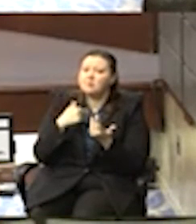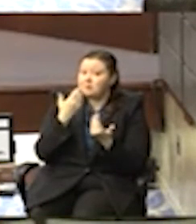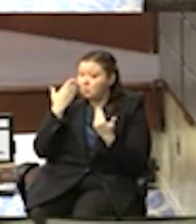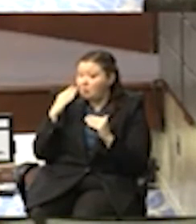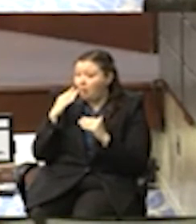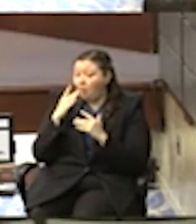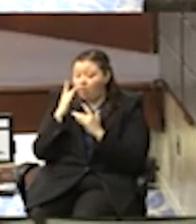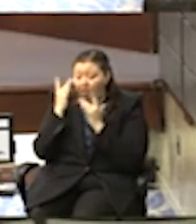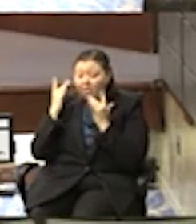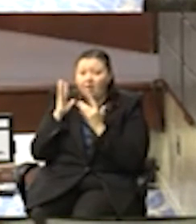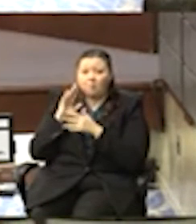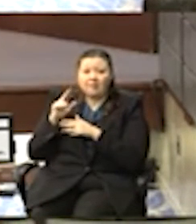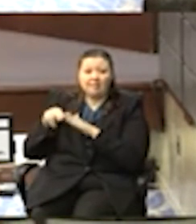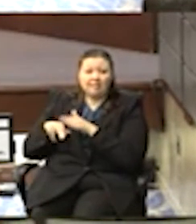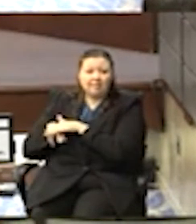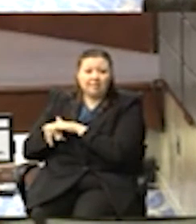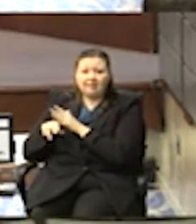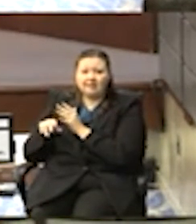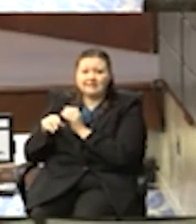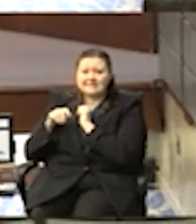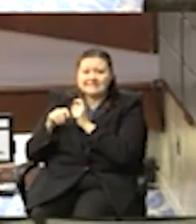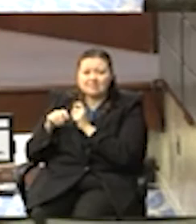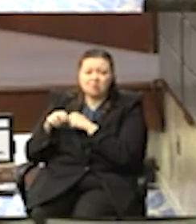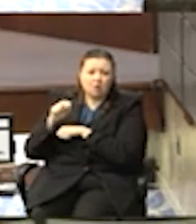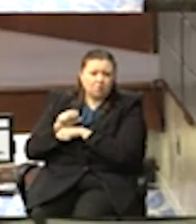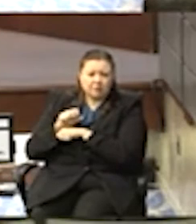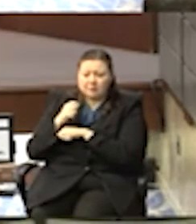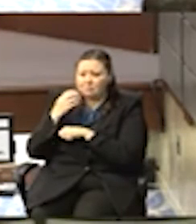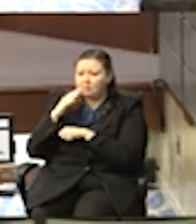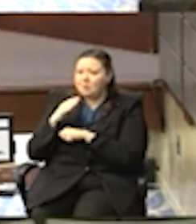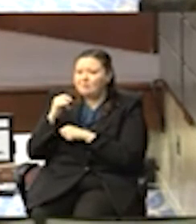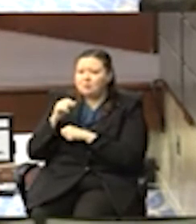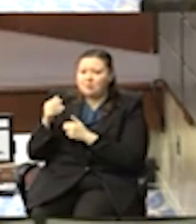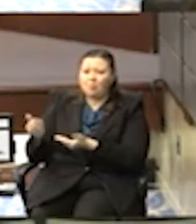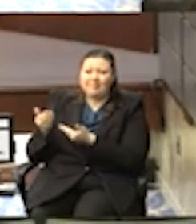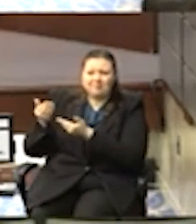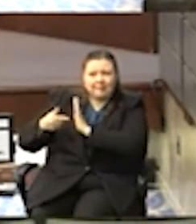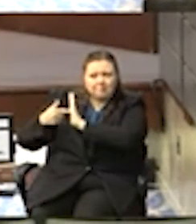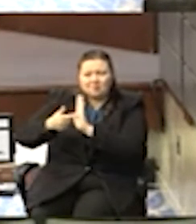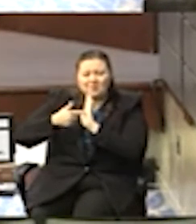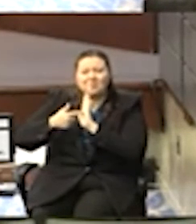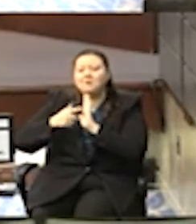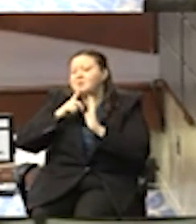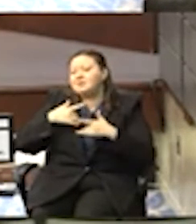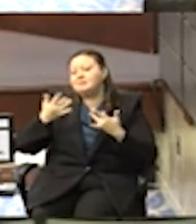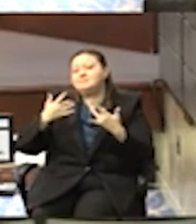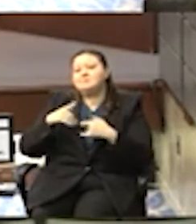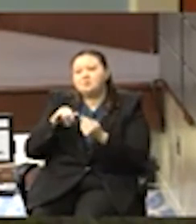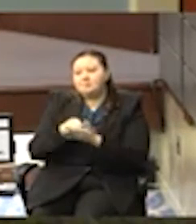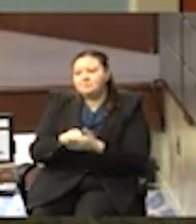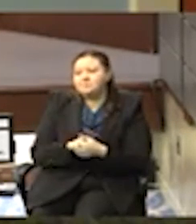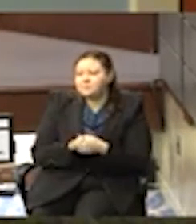community will be buried underneath steel and concrete if we don't lift them up. And so I'm very excited about